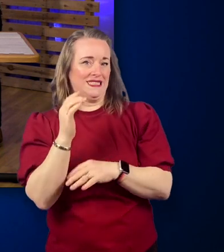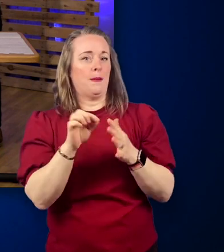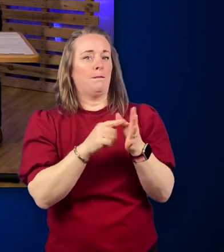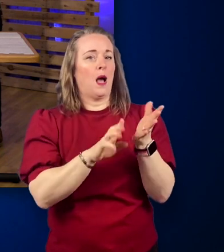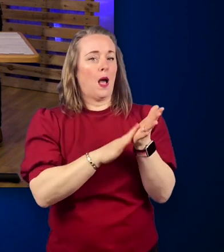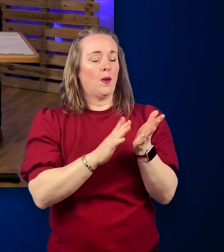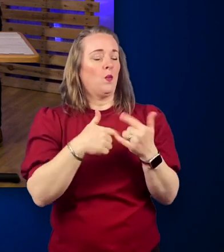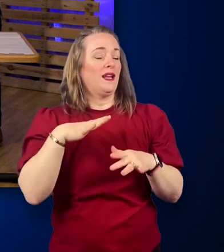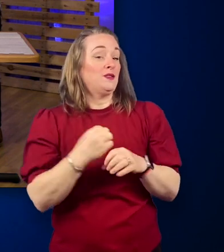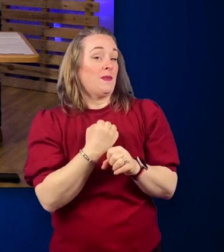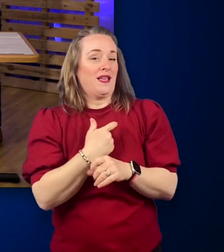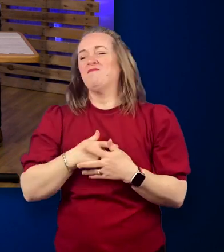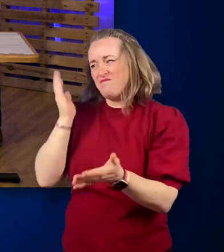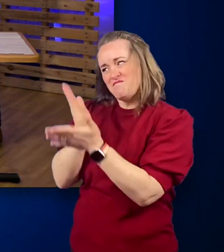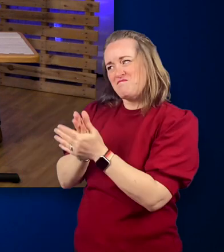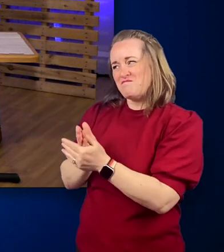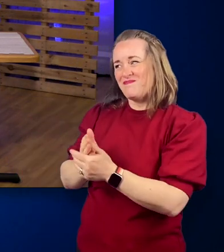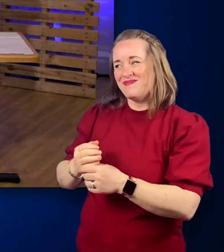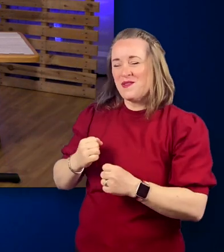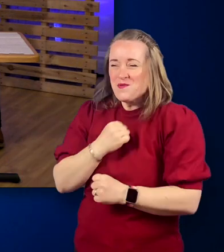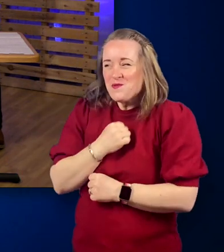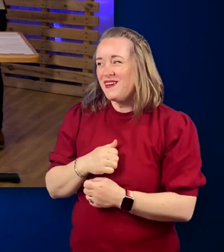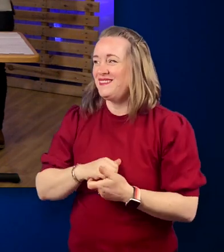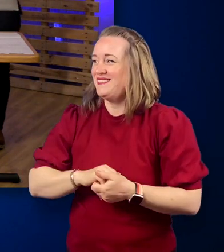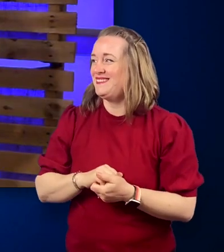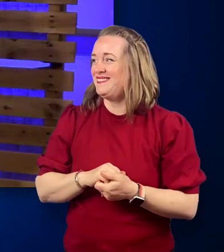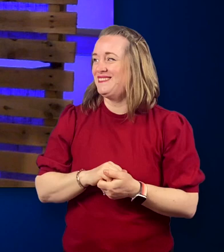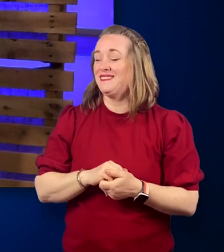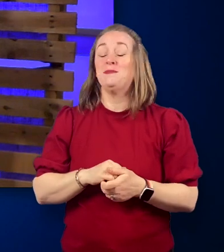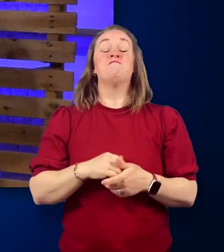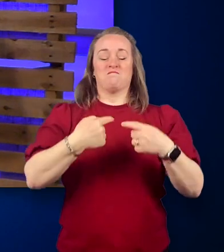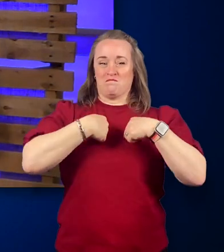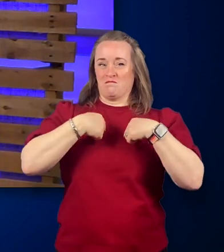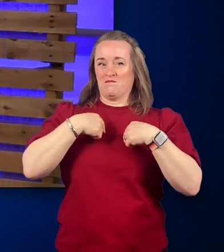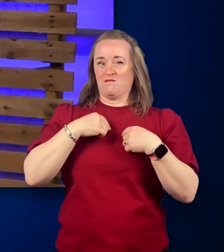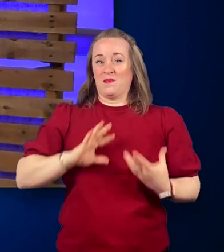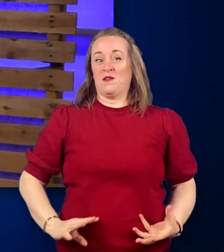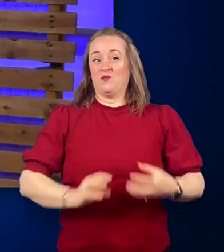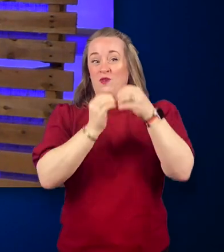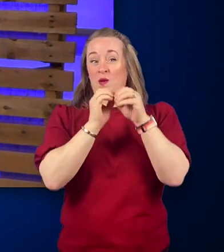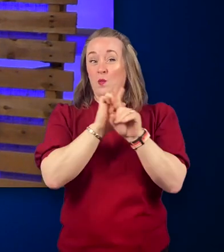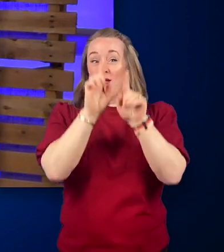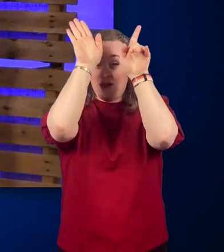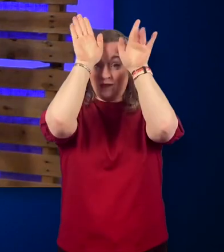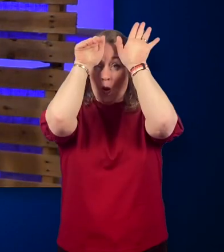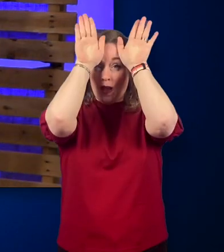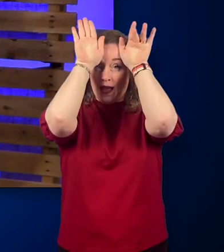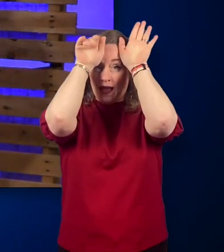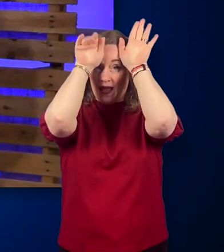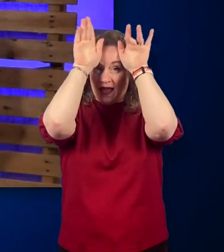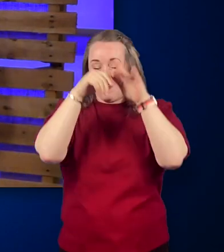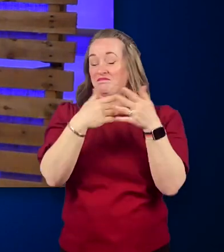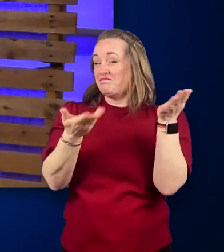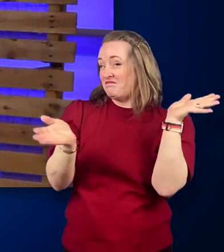aren't we? Definitely. Yay! Over to you. I'm going to make a donkey for you guys. Yay!